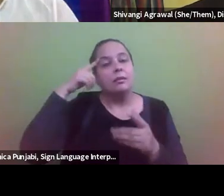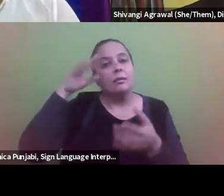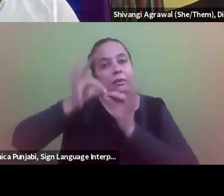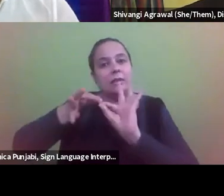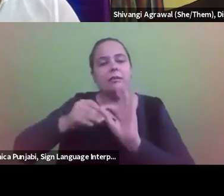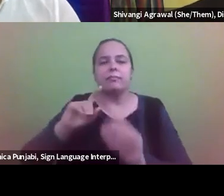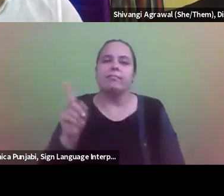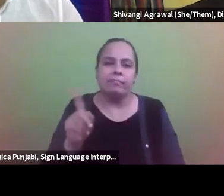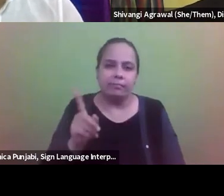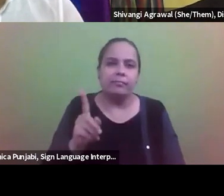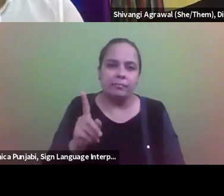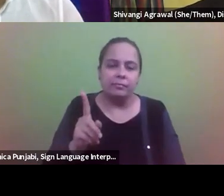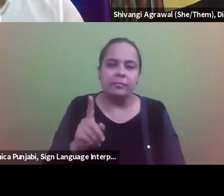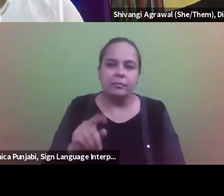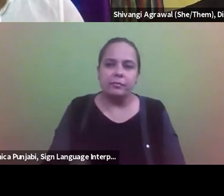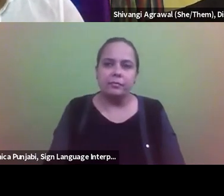taken,